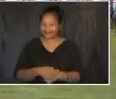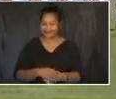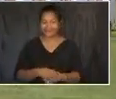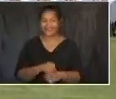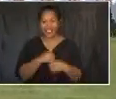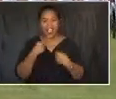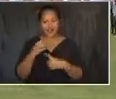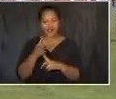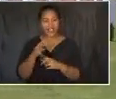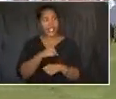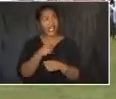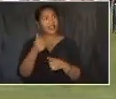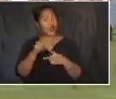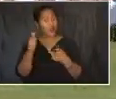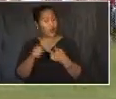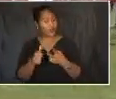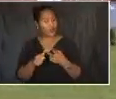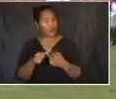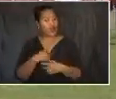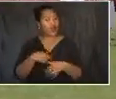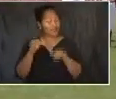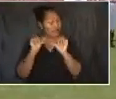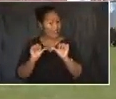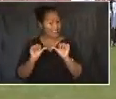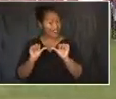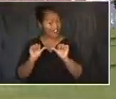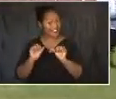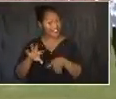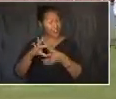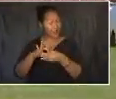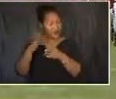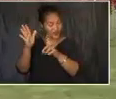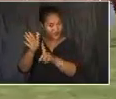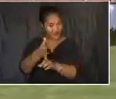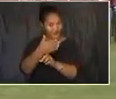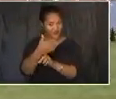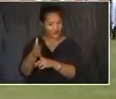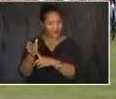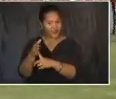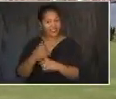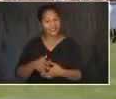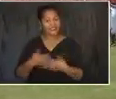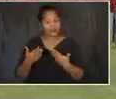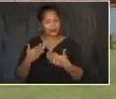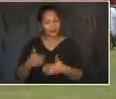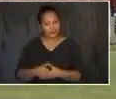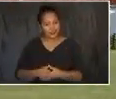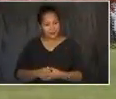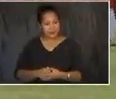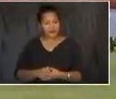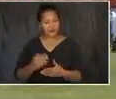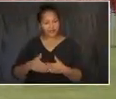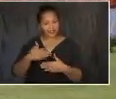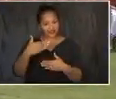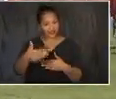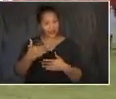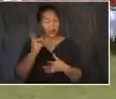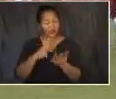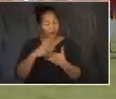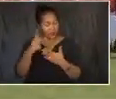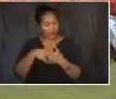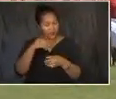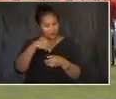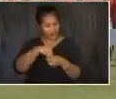kina nan rotini me balelebu non ra turanga president ina nonra san muria da keni tu bagi balu mebaka etu balaki ina bogni signi kuwa